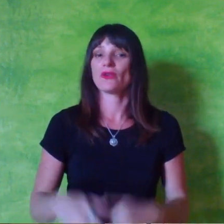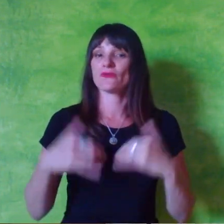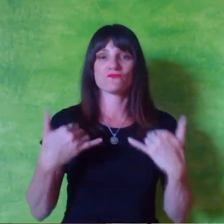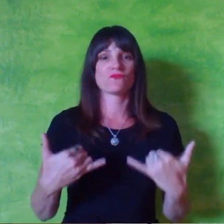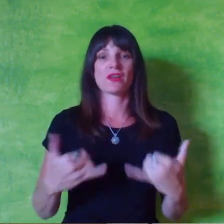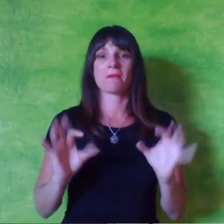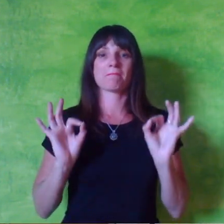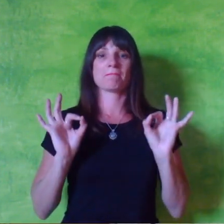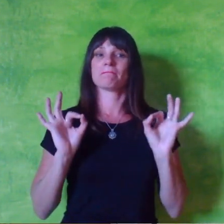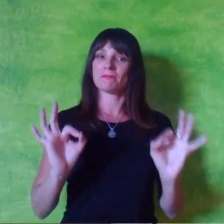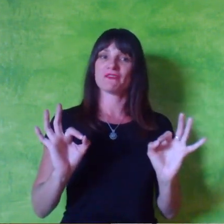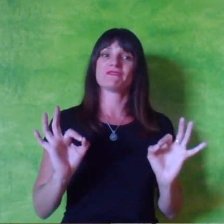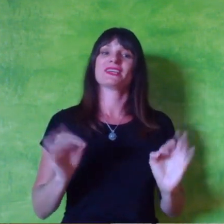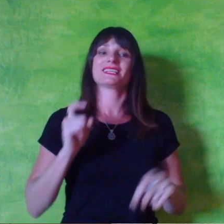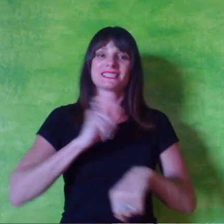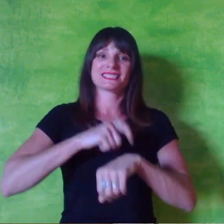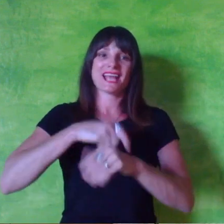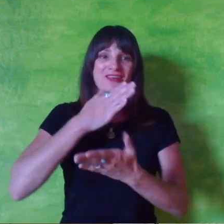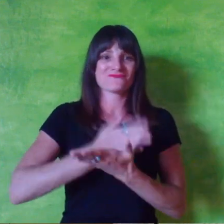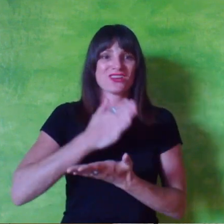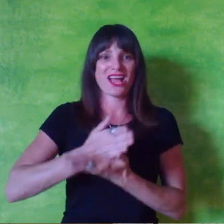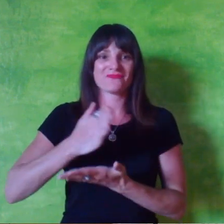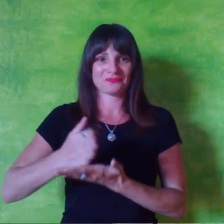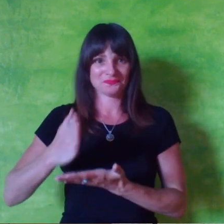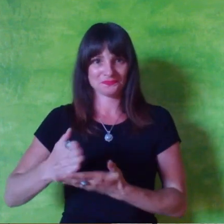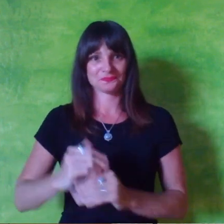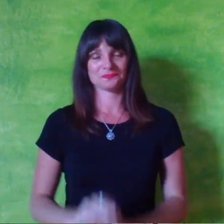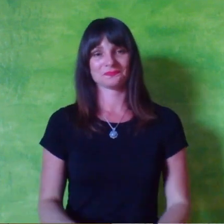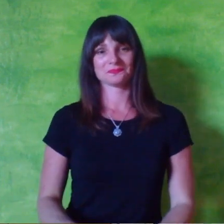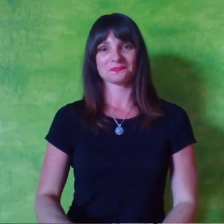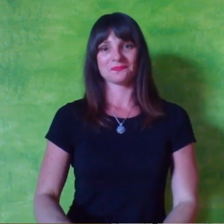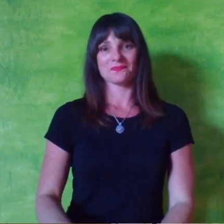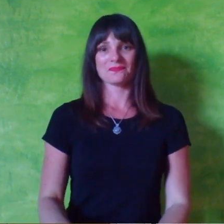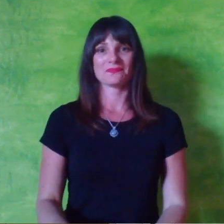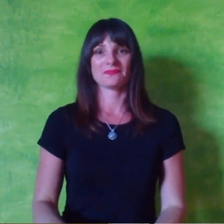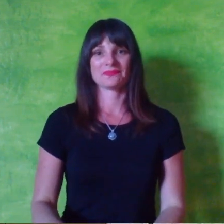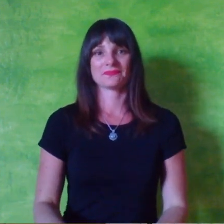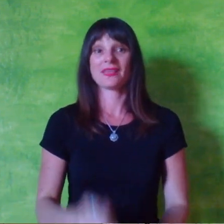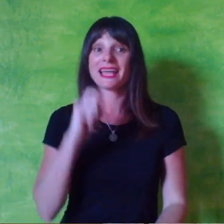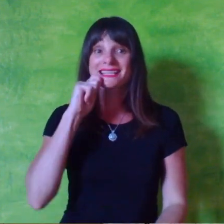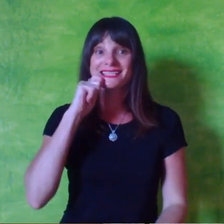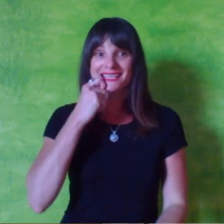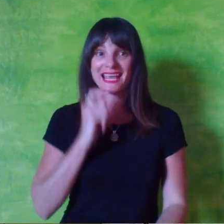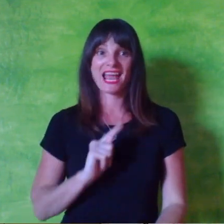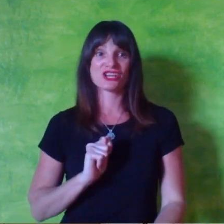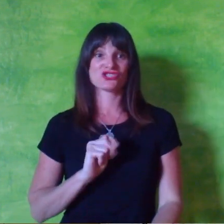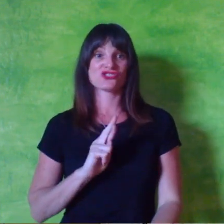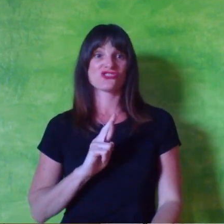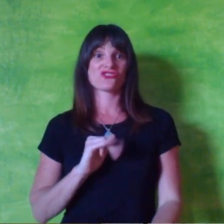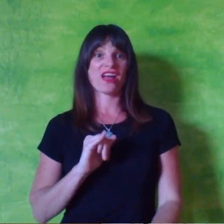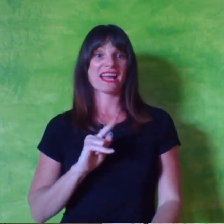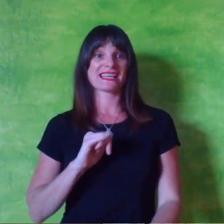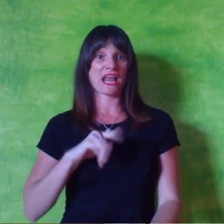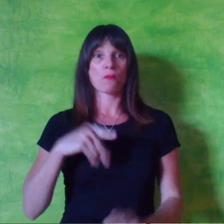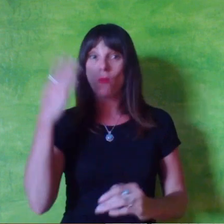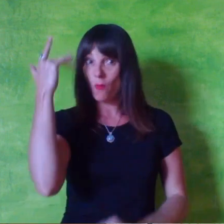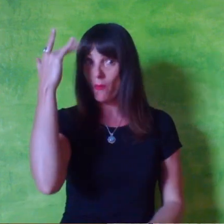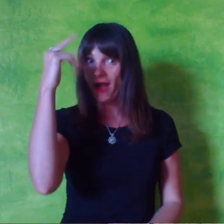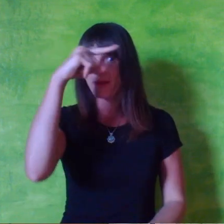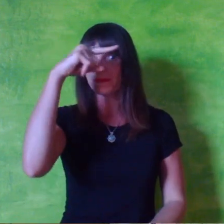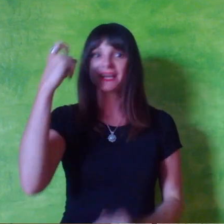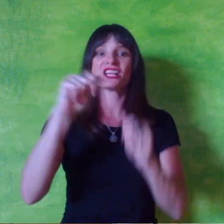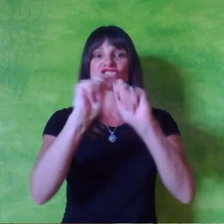All right, so the cool thing about tri-tip is that you have these narrow strips on the end. So when you go